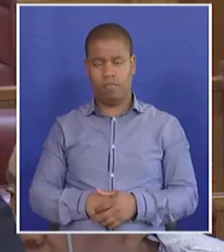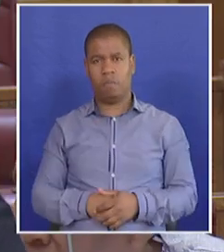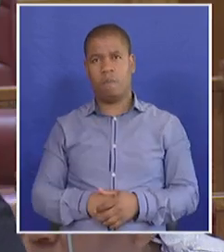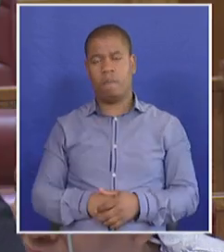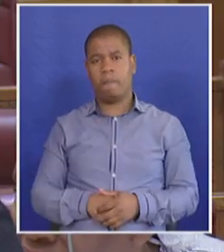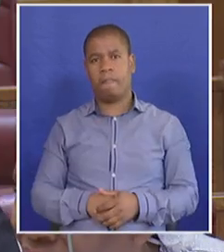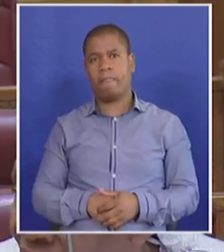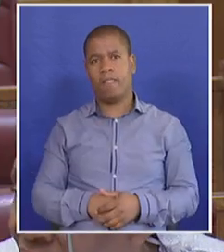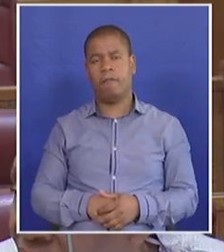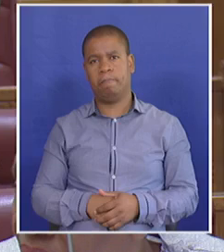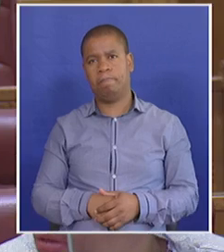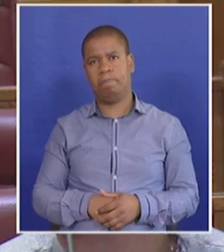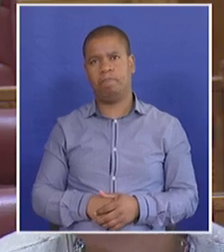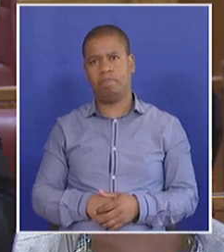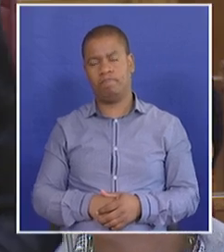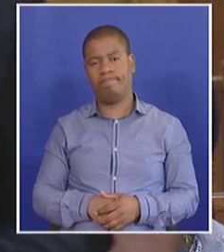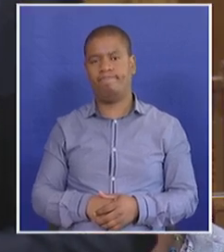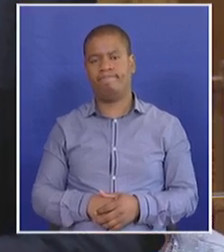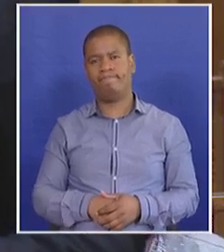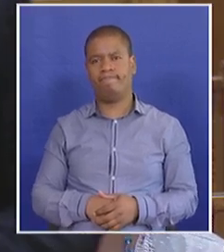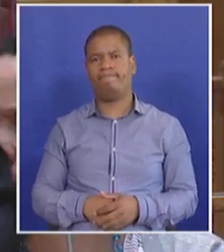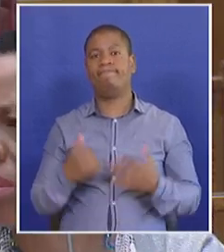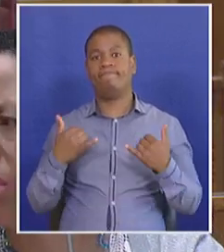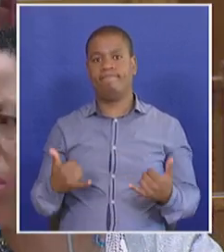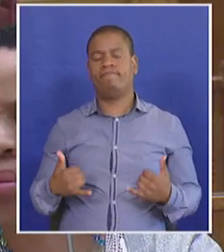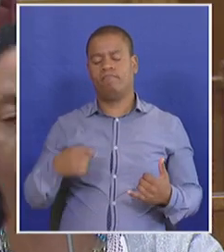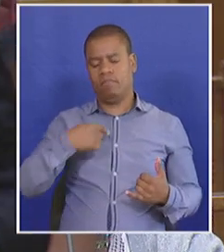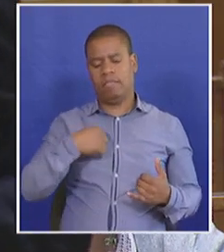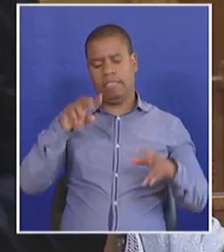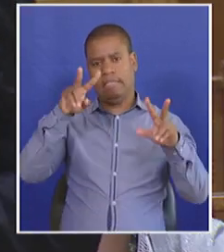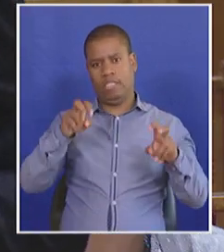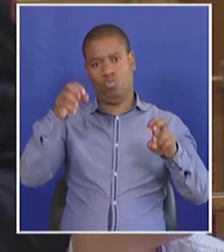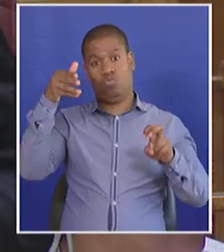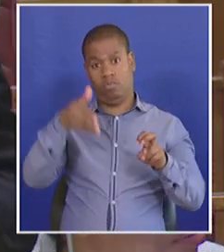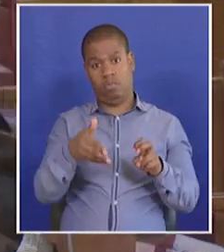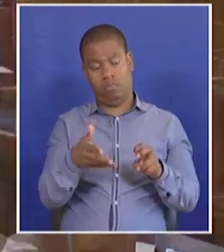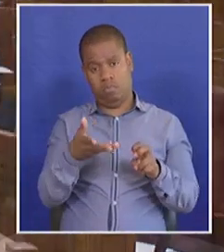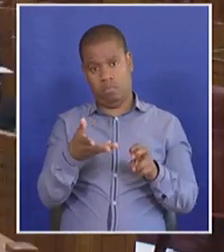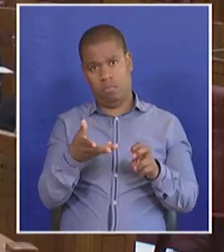this particular matter. Now, it is a matter that